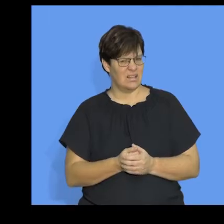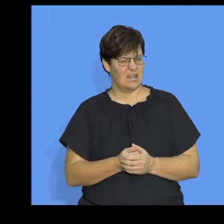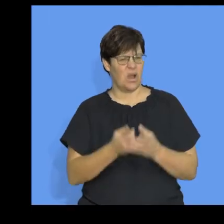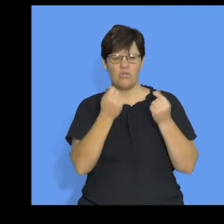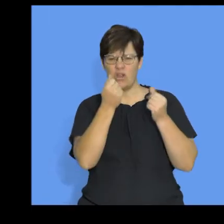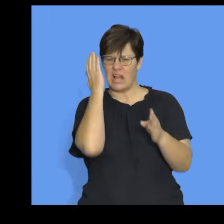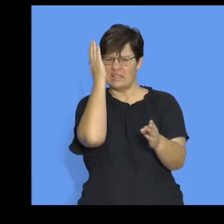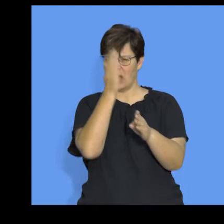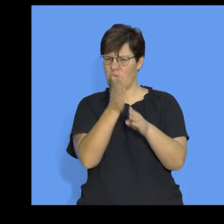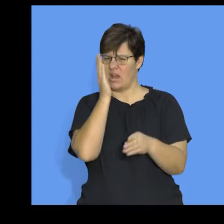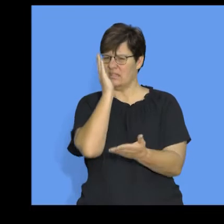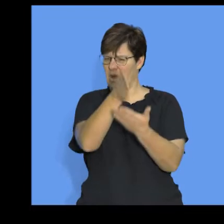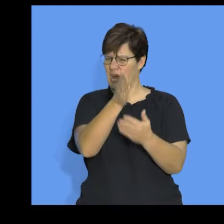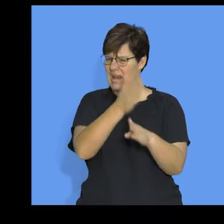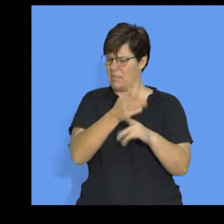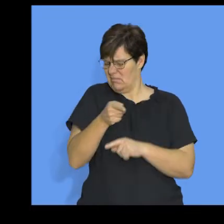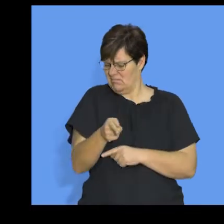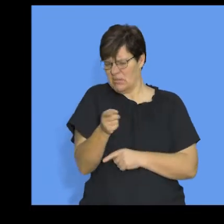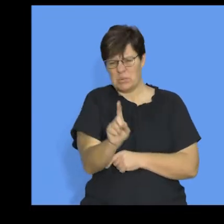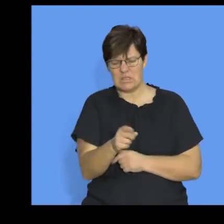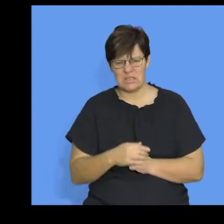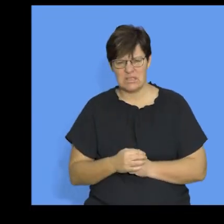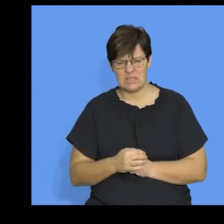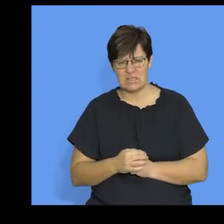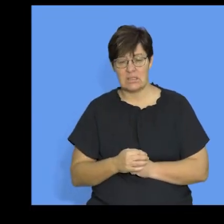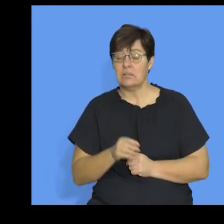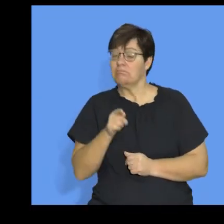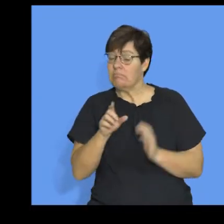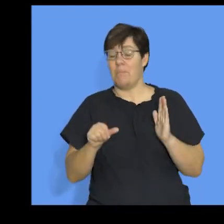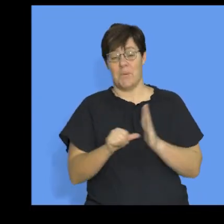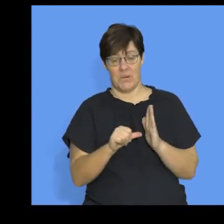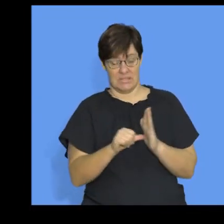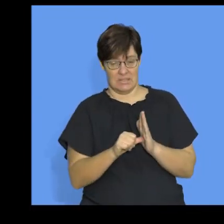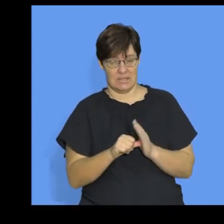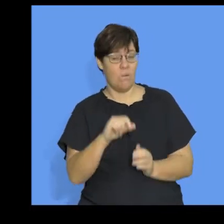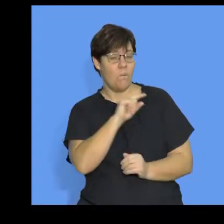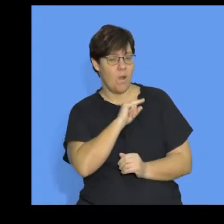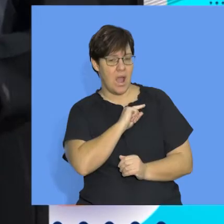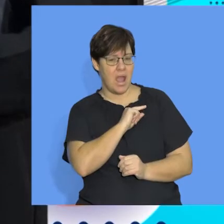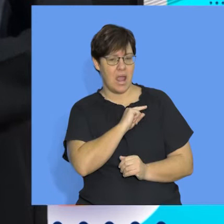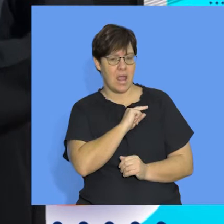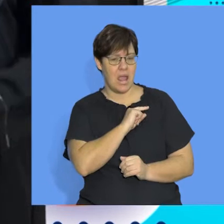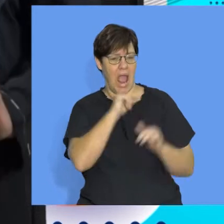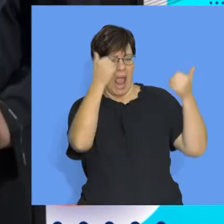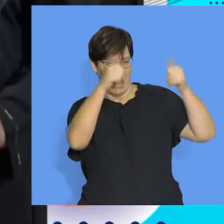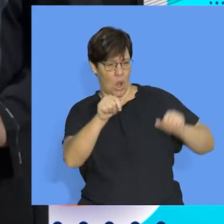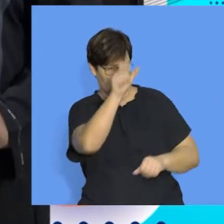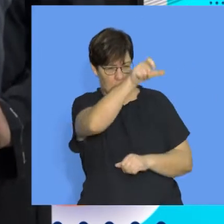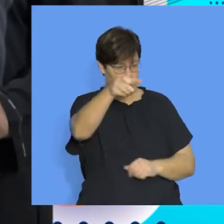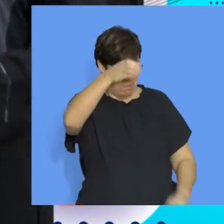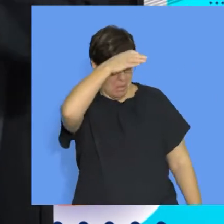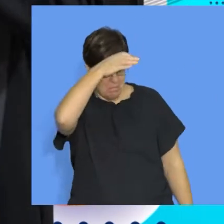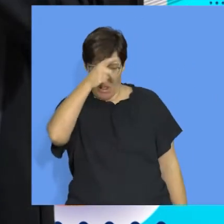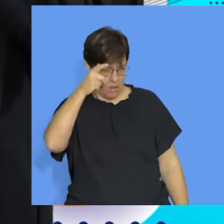one is very, very important because very often you find accounting boffins out there get confused with this